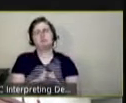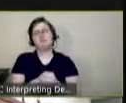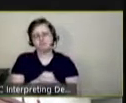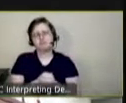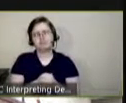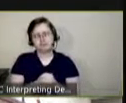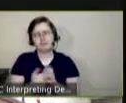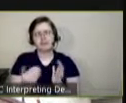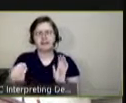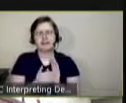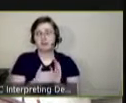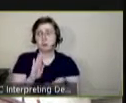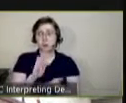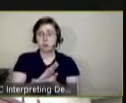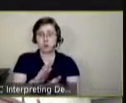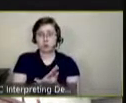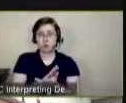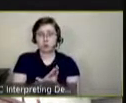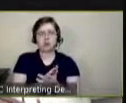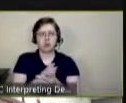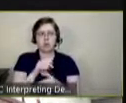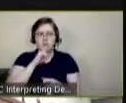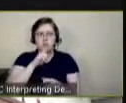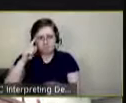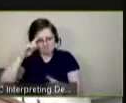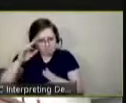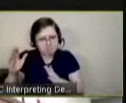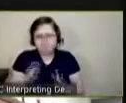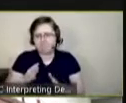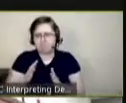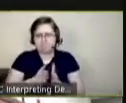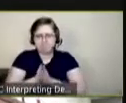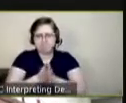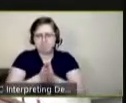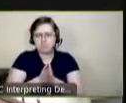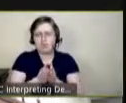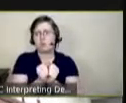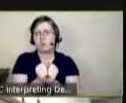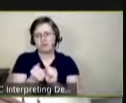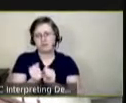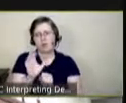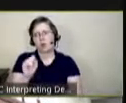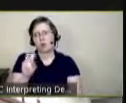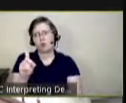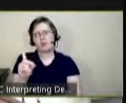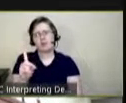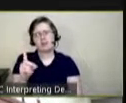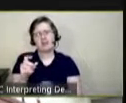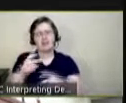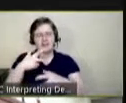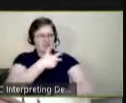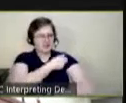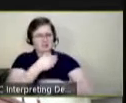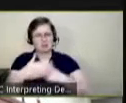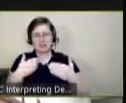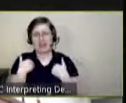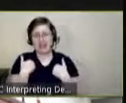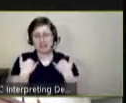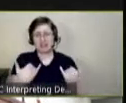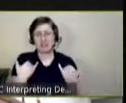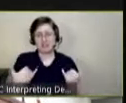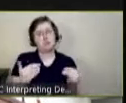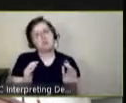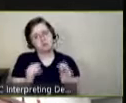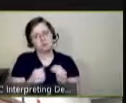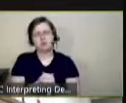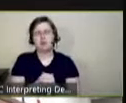again, the schools are being very proactive again with COVID and the vaccination process that we have at hand right now.